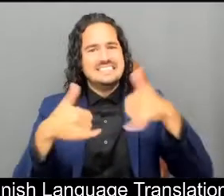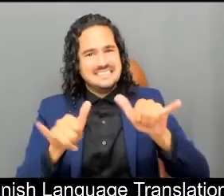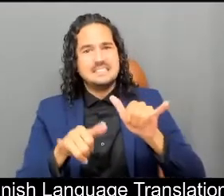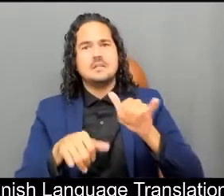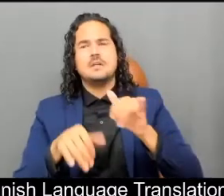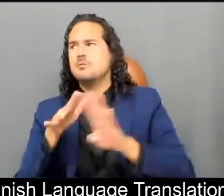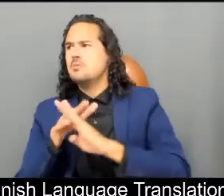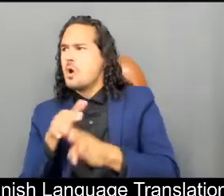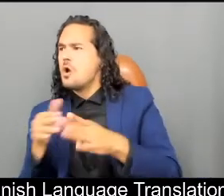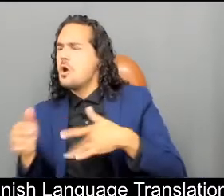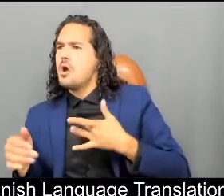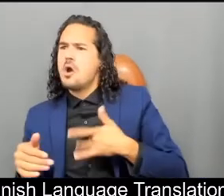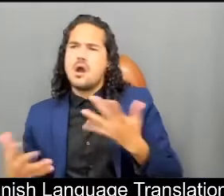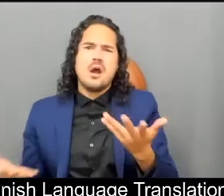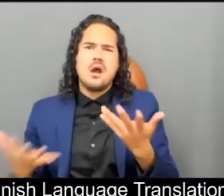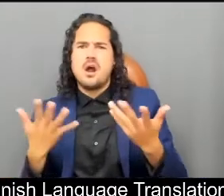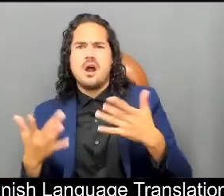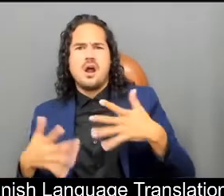there.